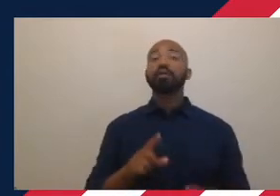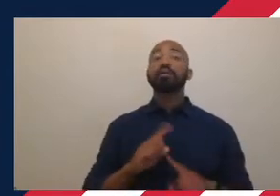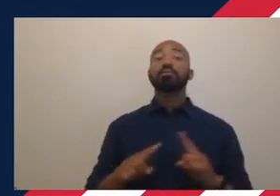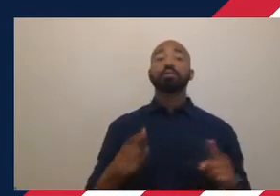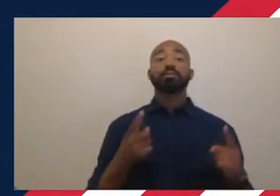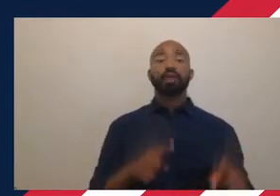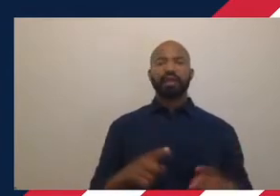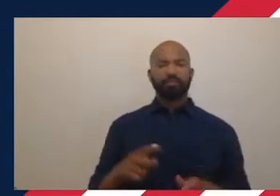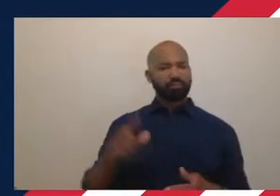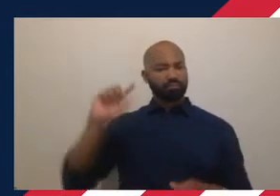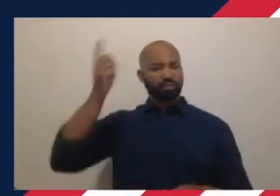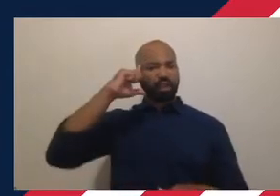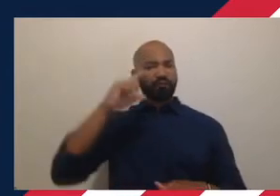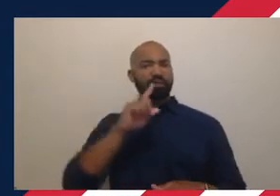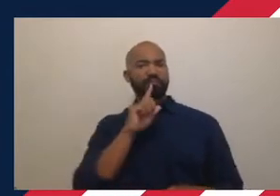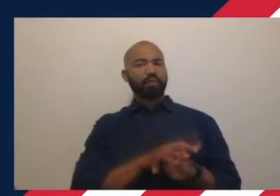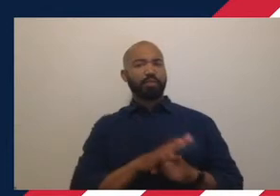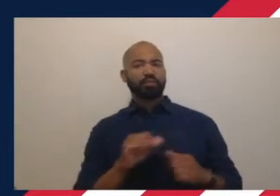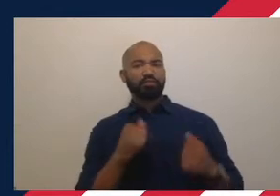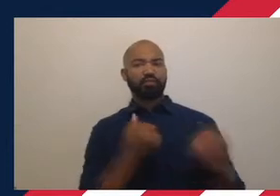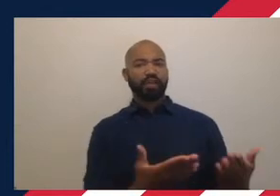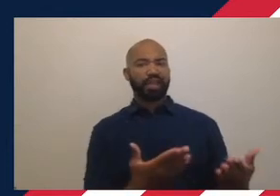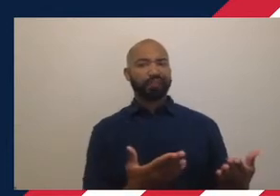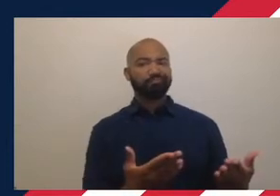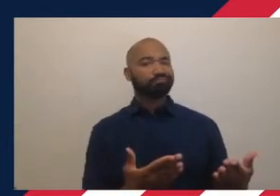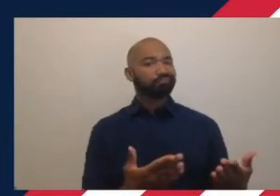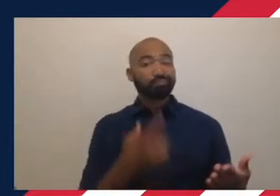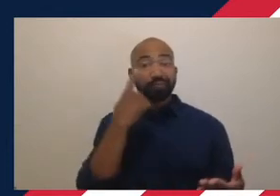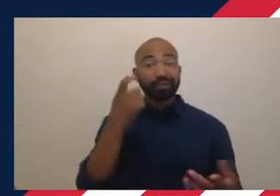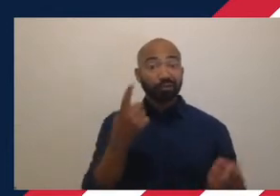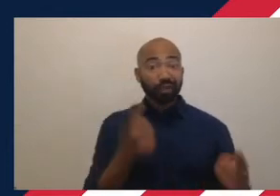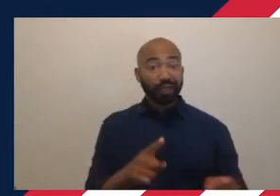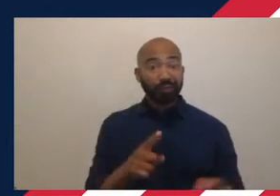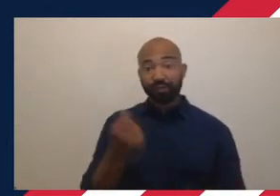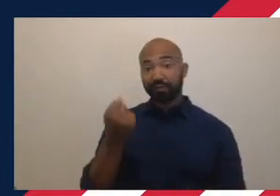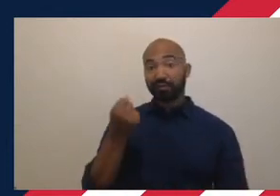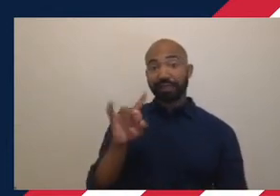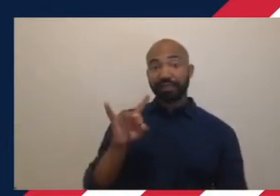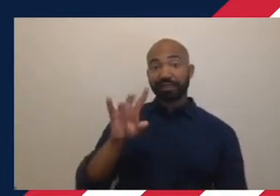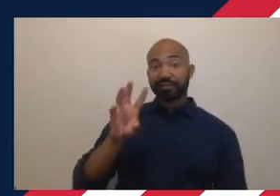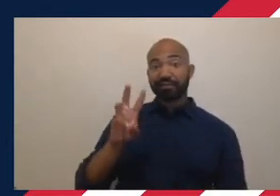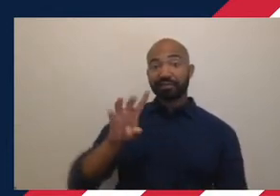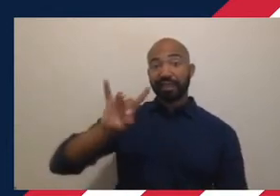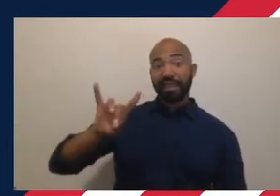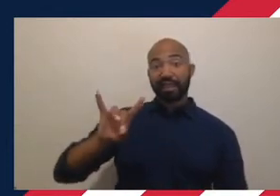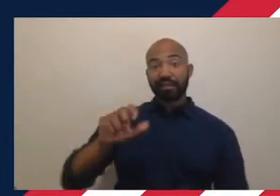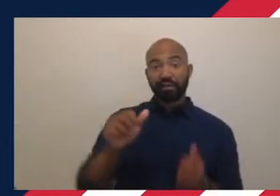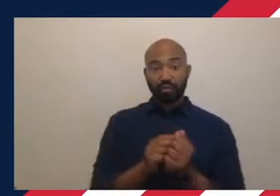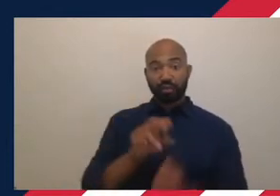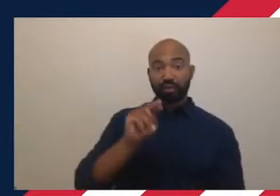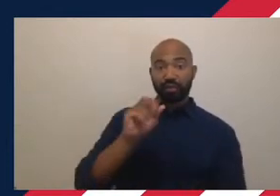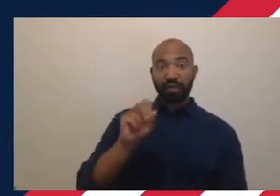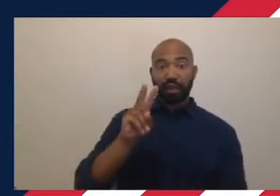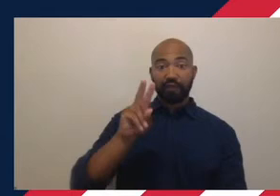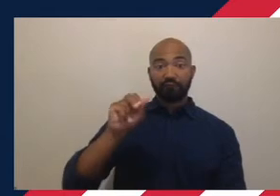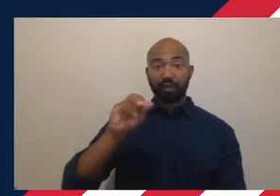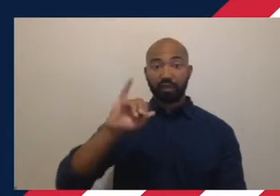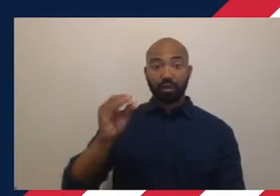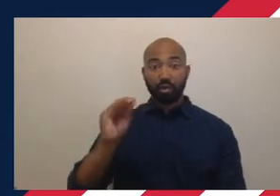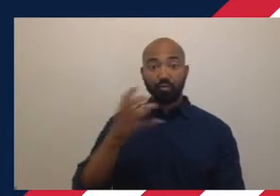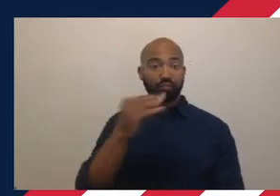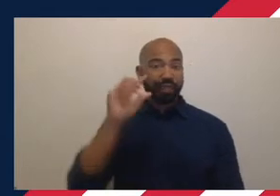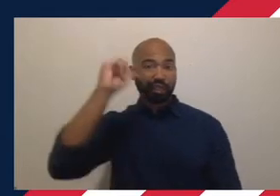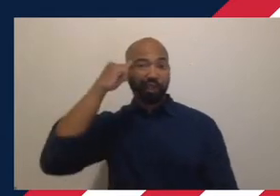made because of a treaty that was signed in 1868 with the Navajo Nation. And that was